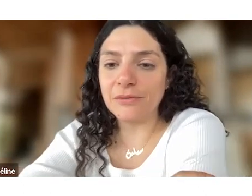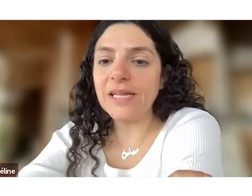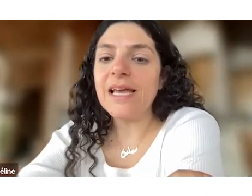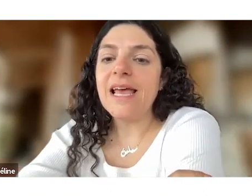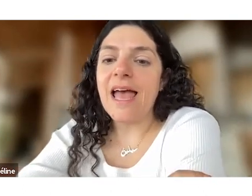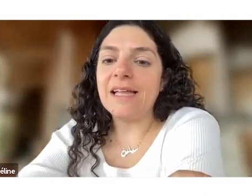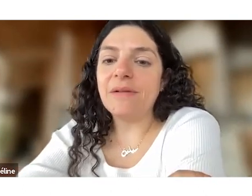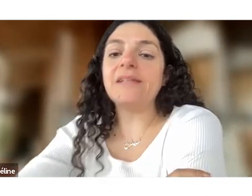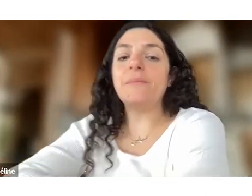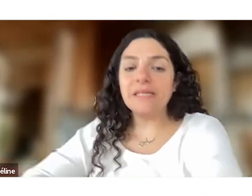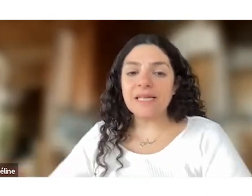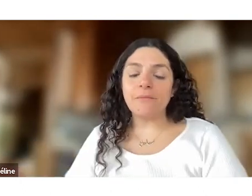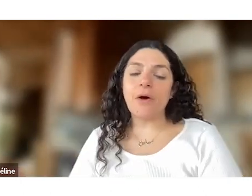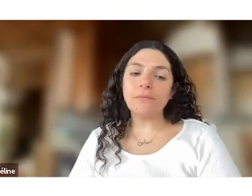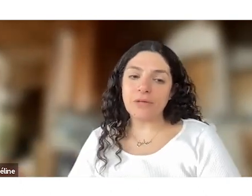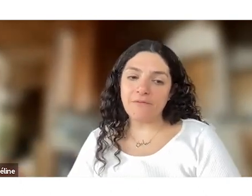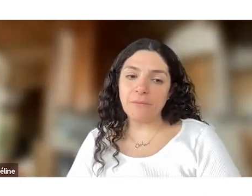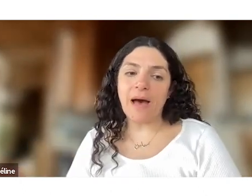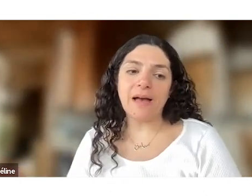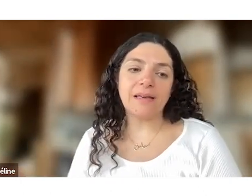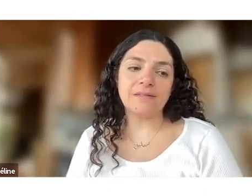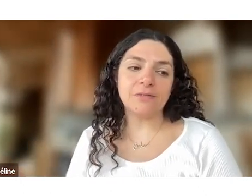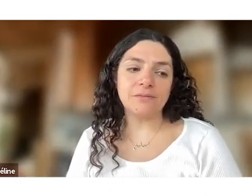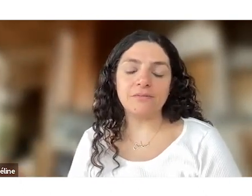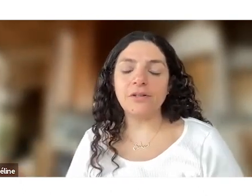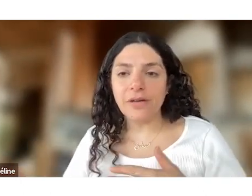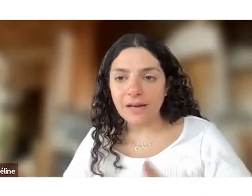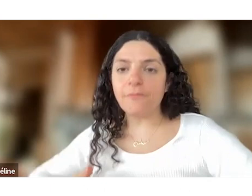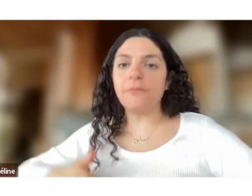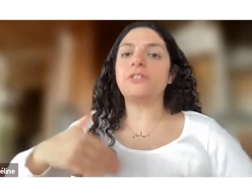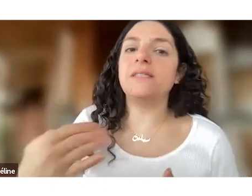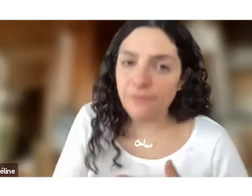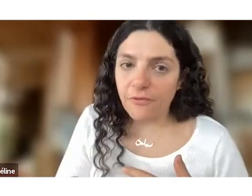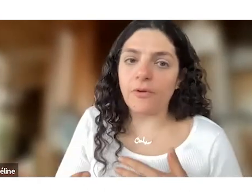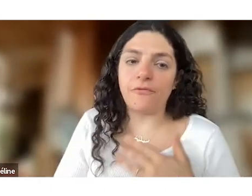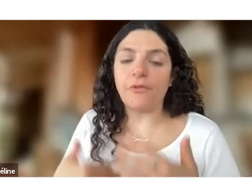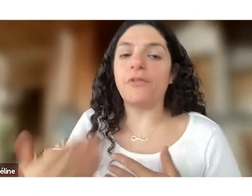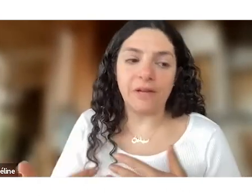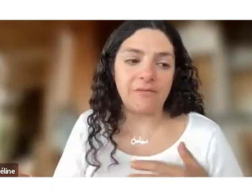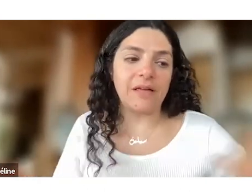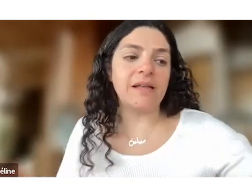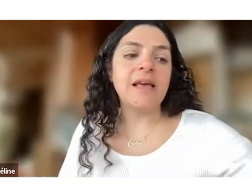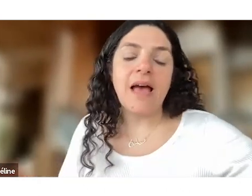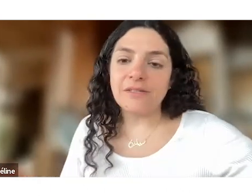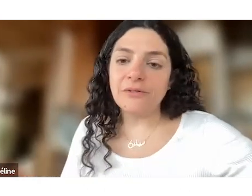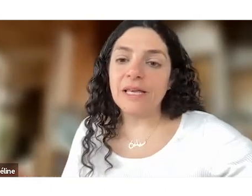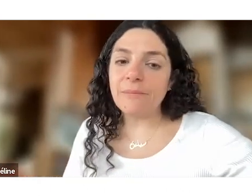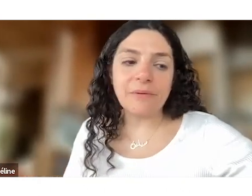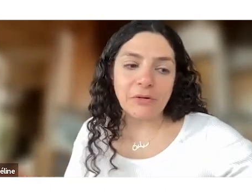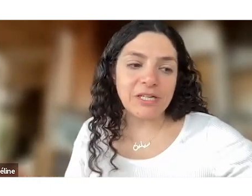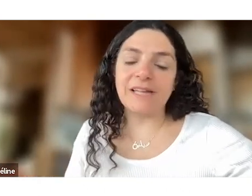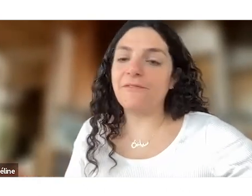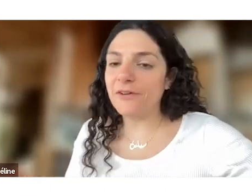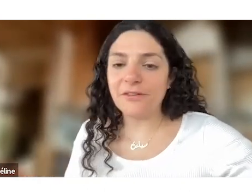announced soon. And in the meantime, we hope to have you back to, kind of push this further, even as you